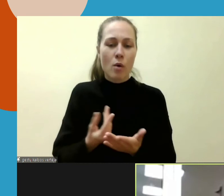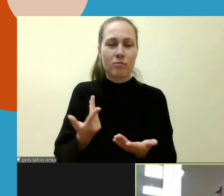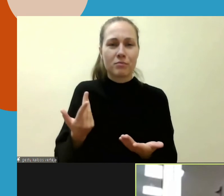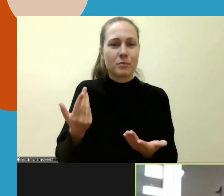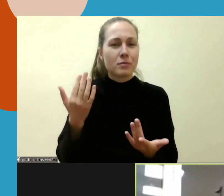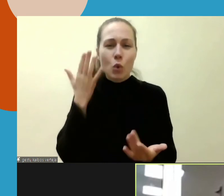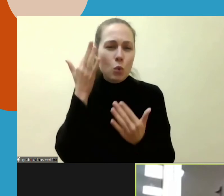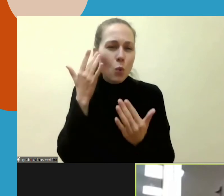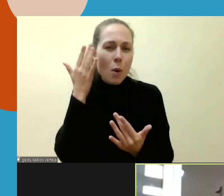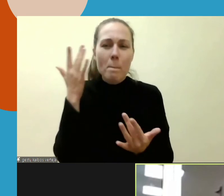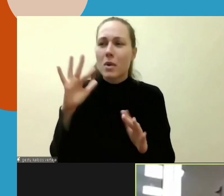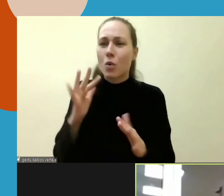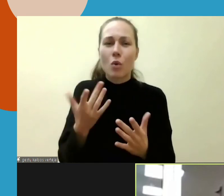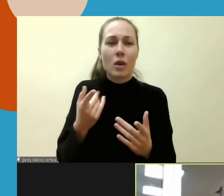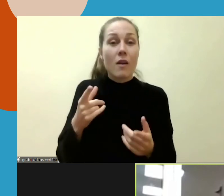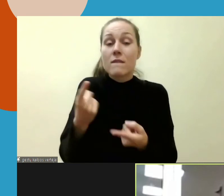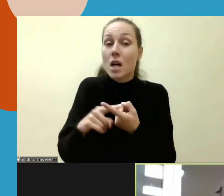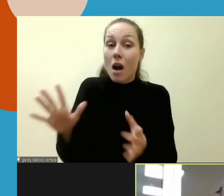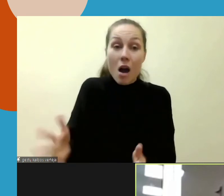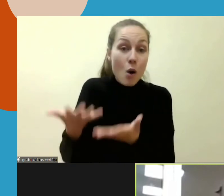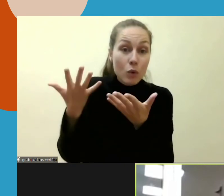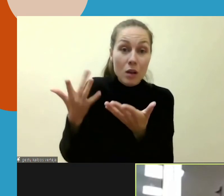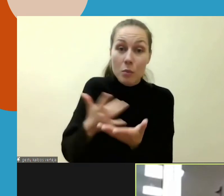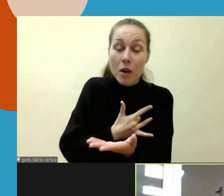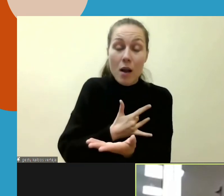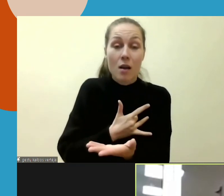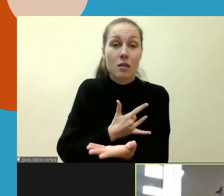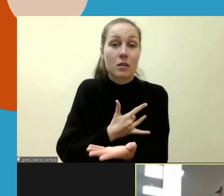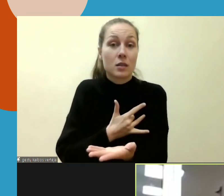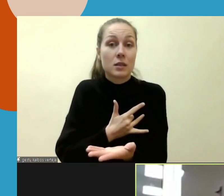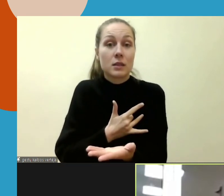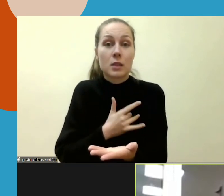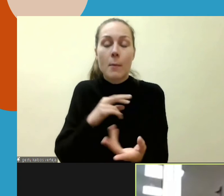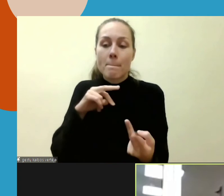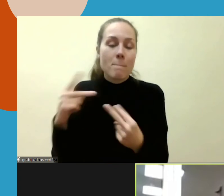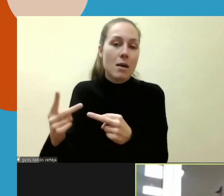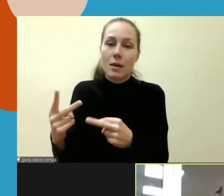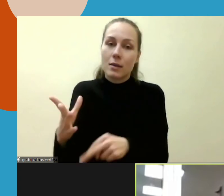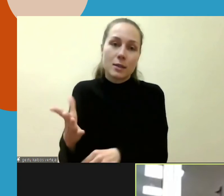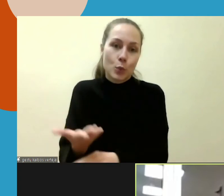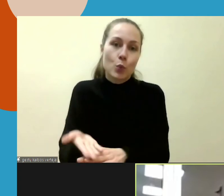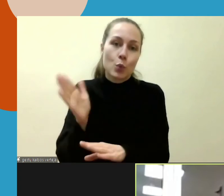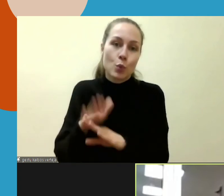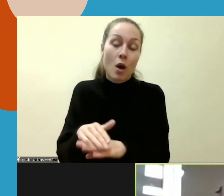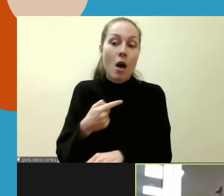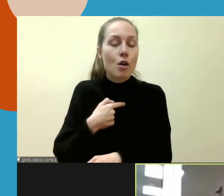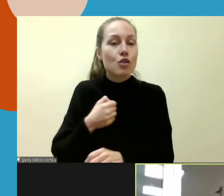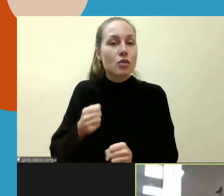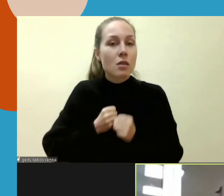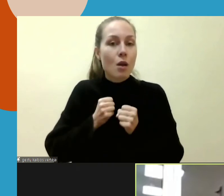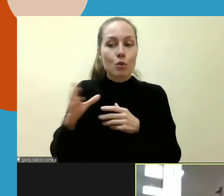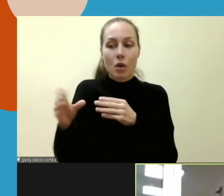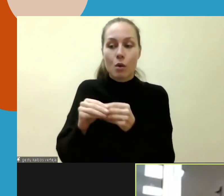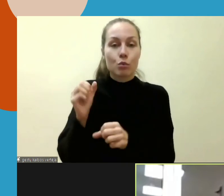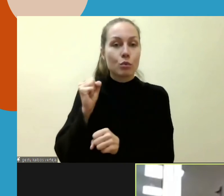I know that sometimes there are people still have their prejudices because they have